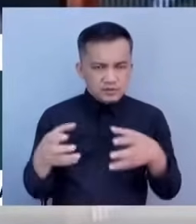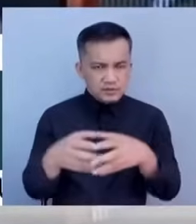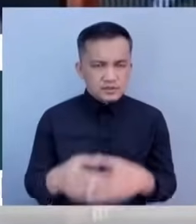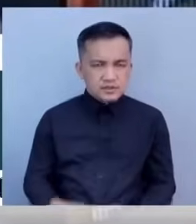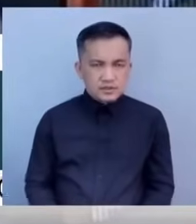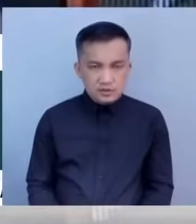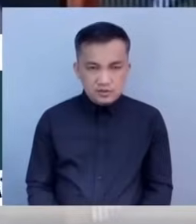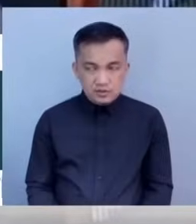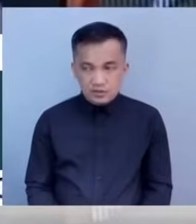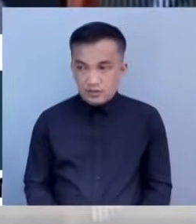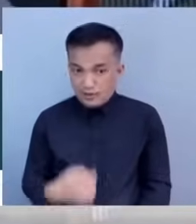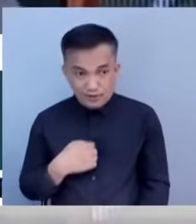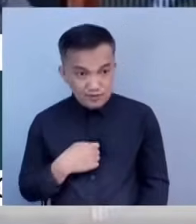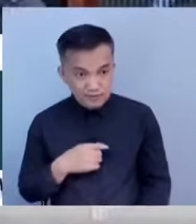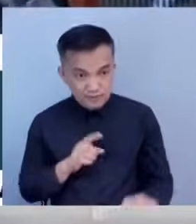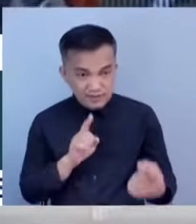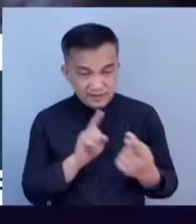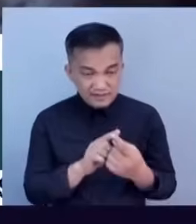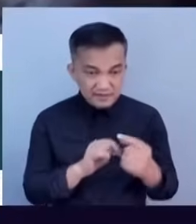ng ICC.